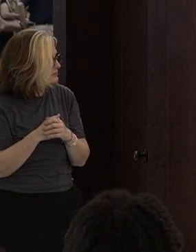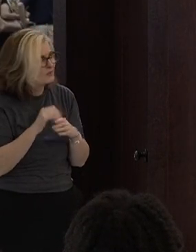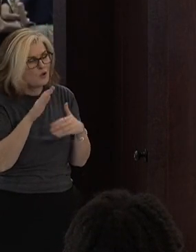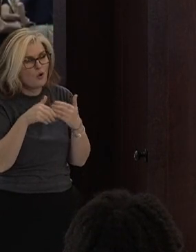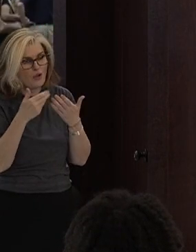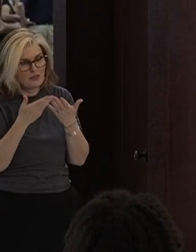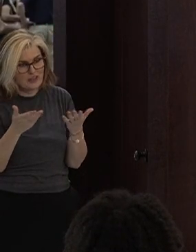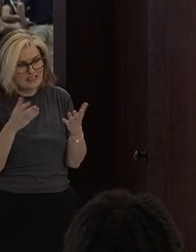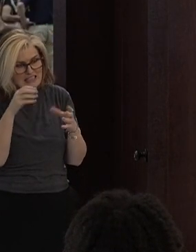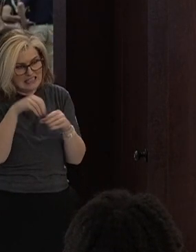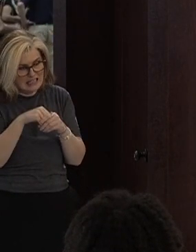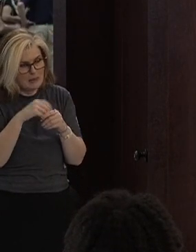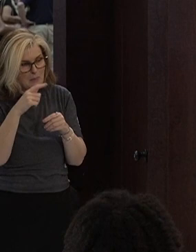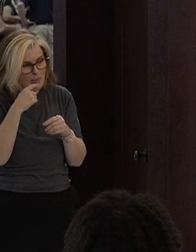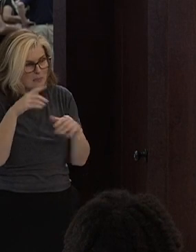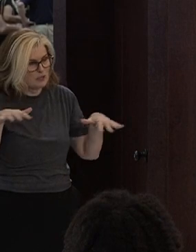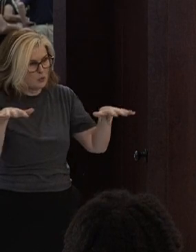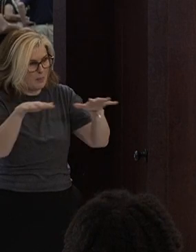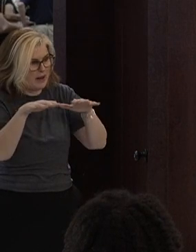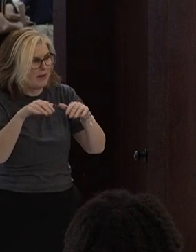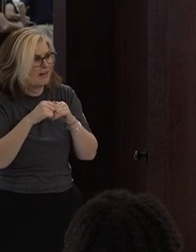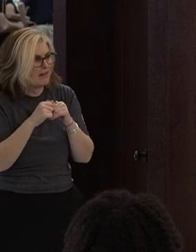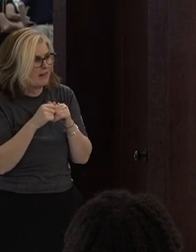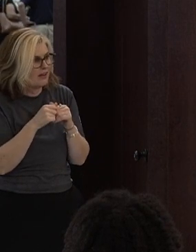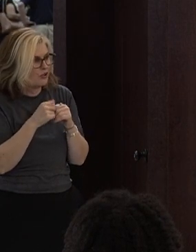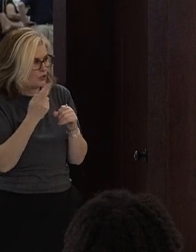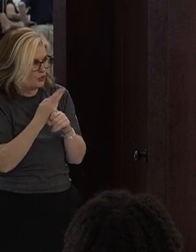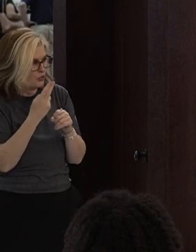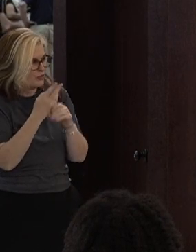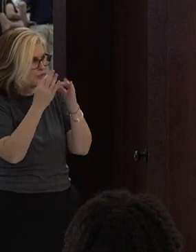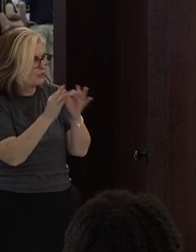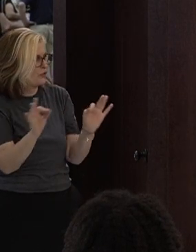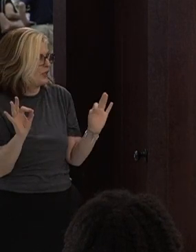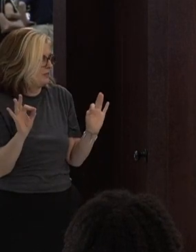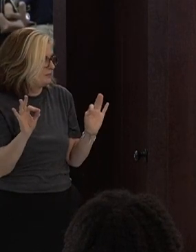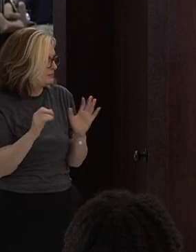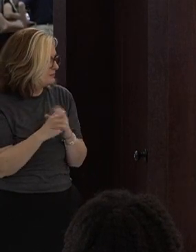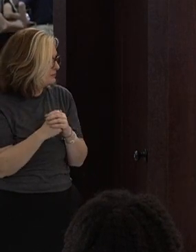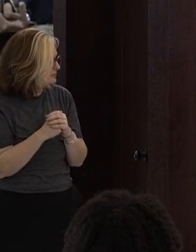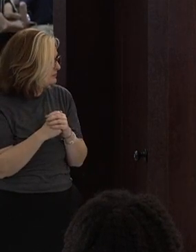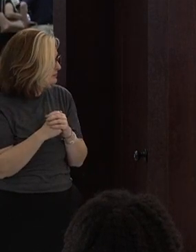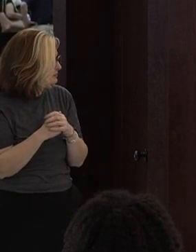all things that are in the public domain, and you can use them freely,